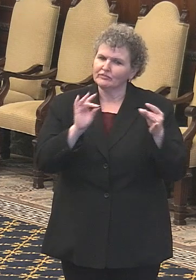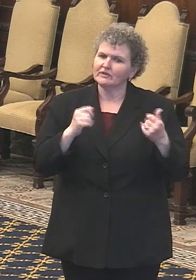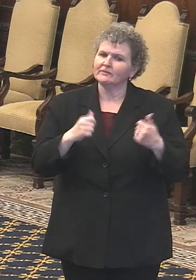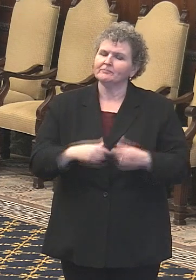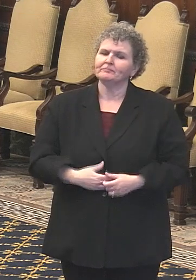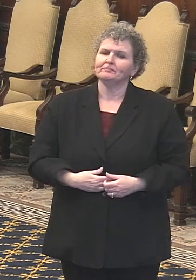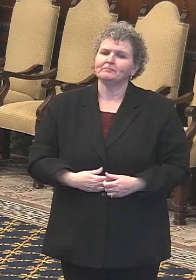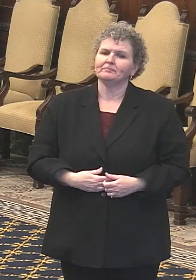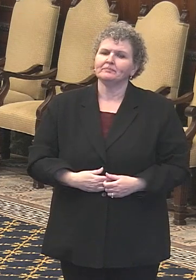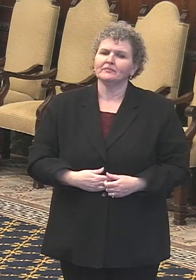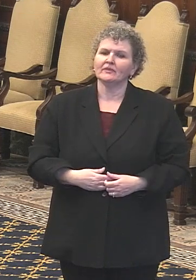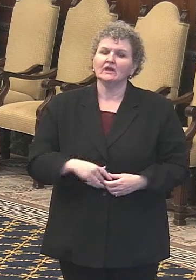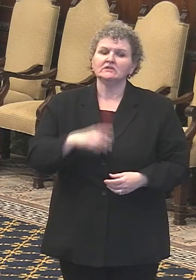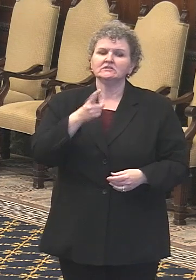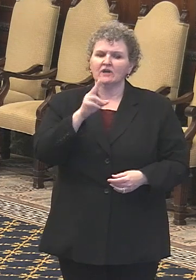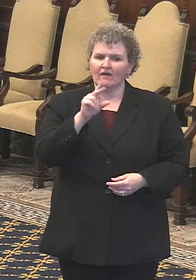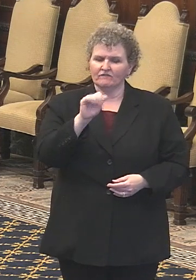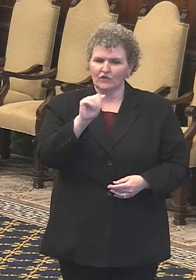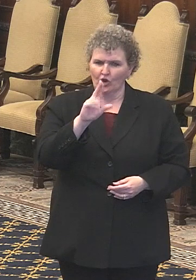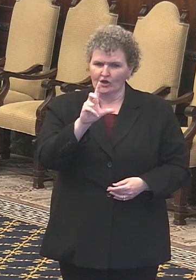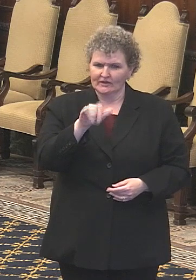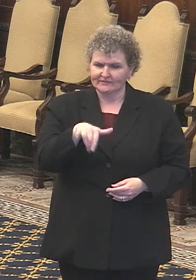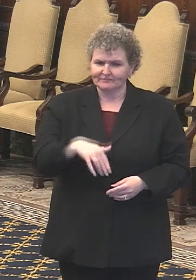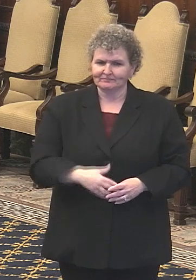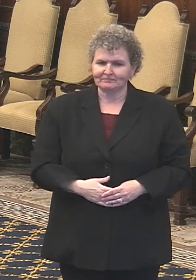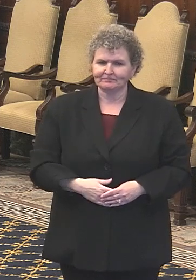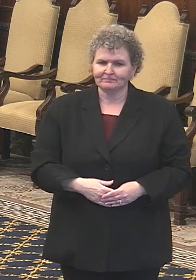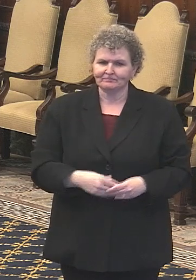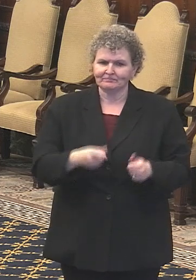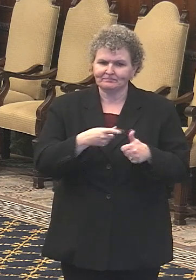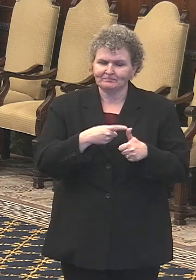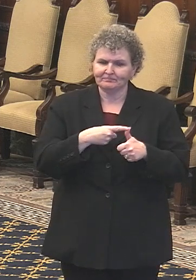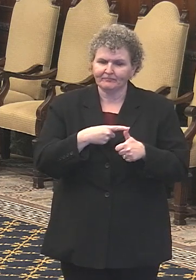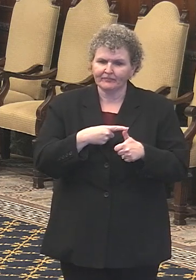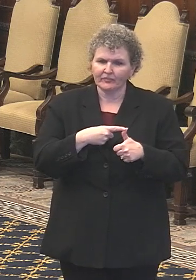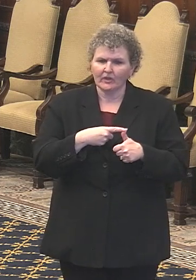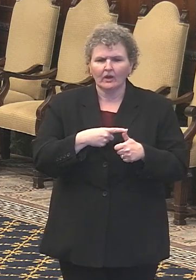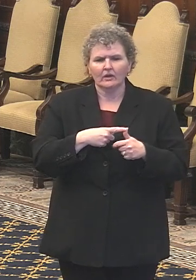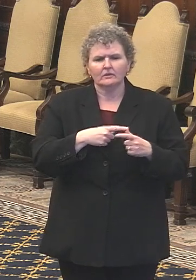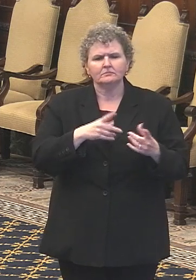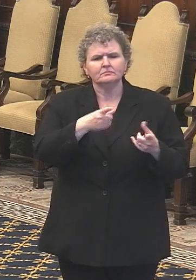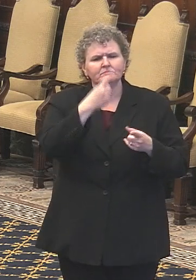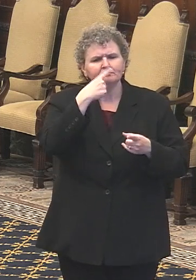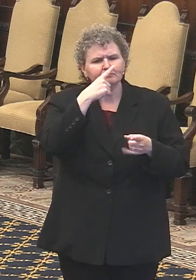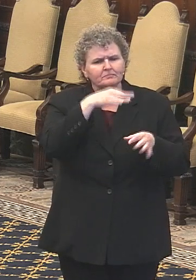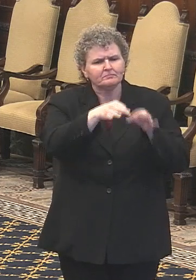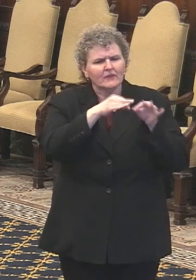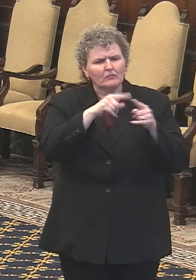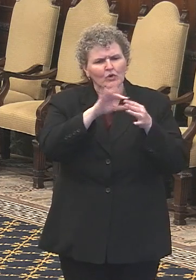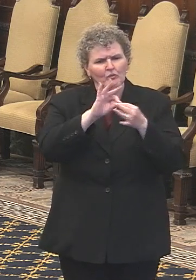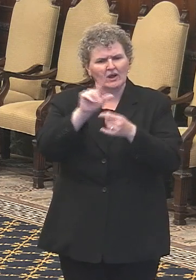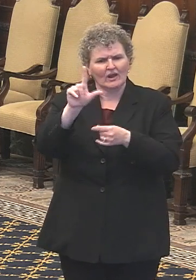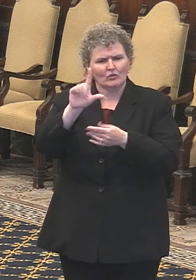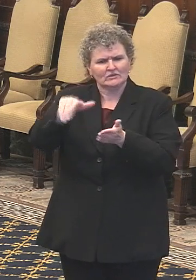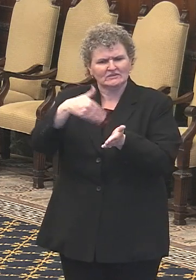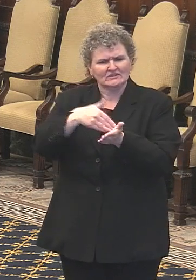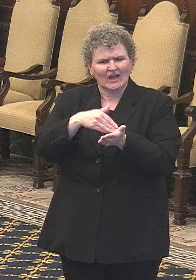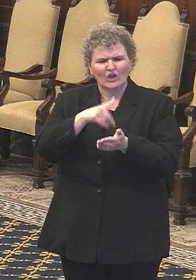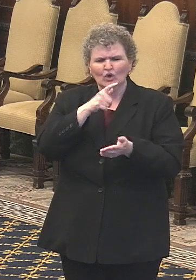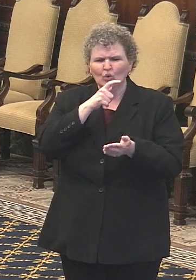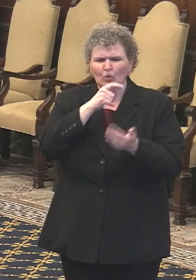Dr. Farley, and the last two would be for the mayor. Dr. Farley, if you could talk more about the Liacouras Center, who's going to actually staff